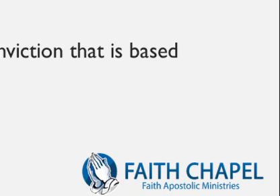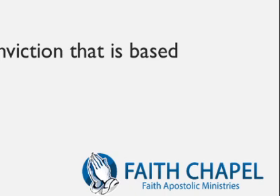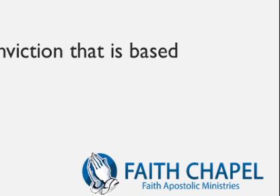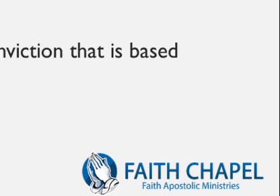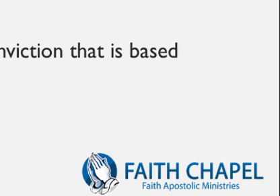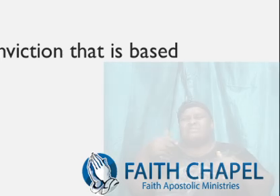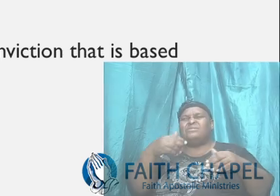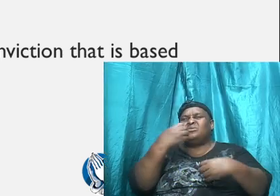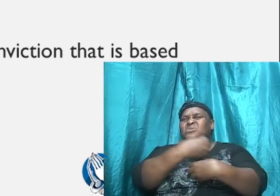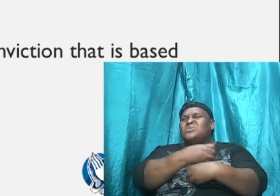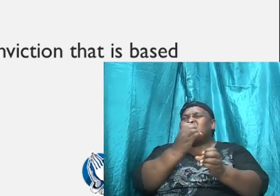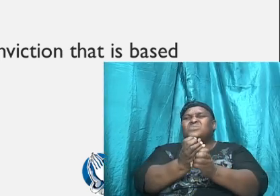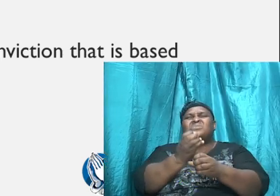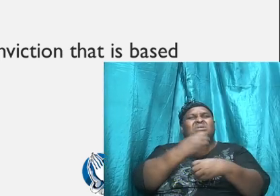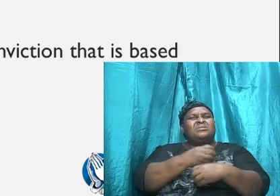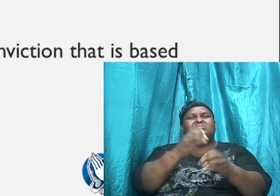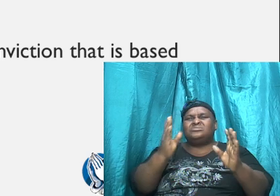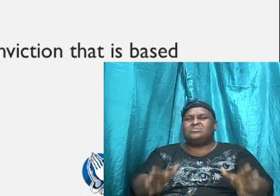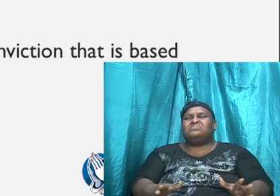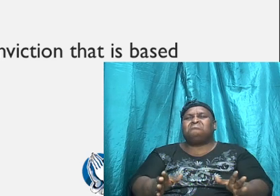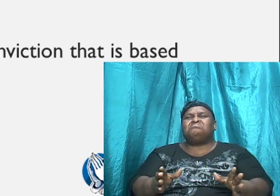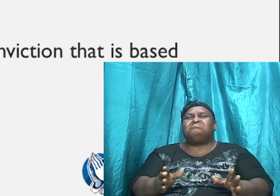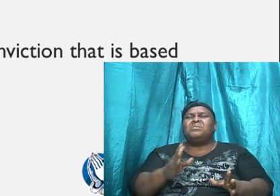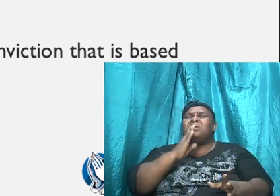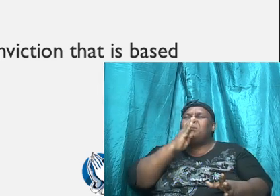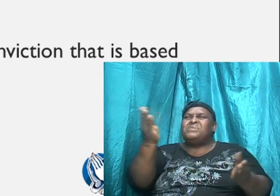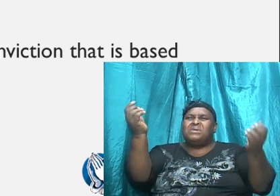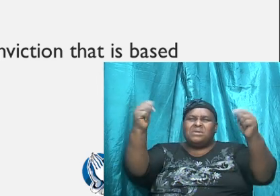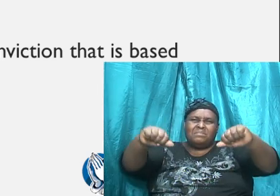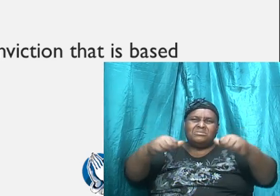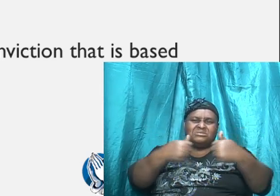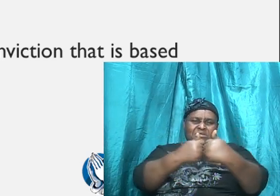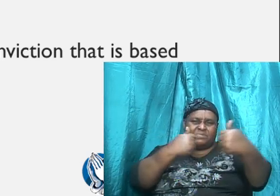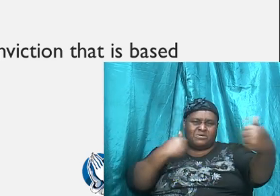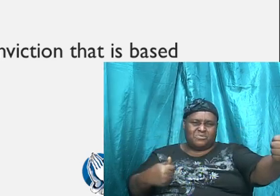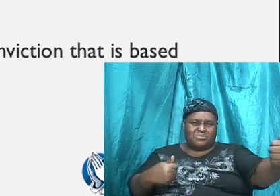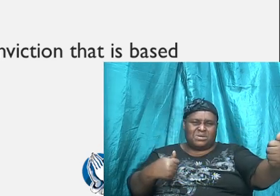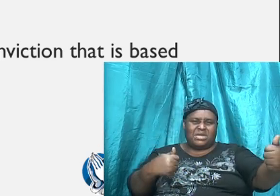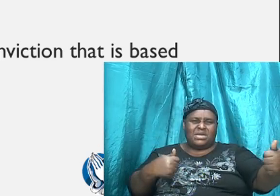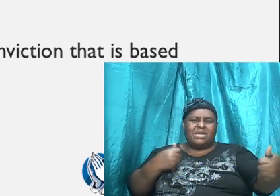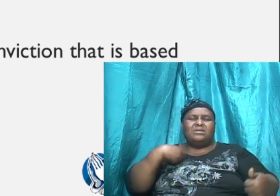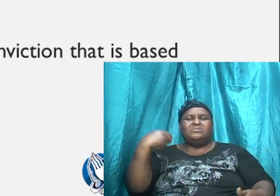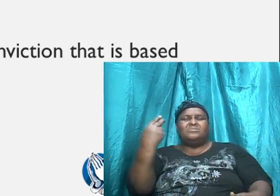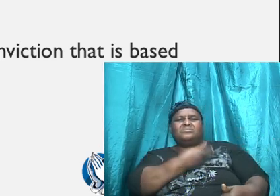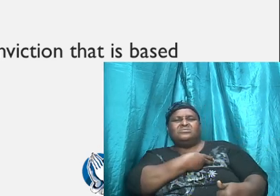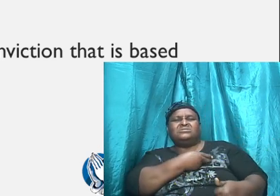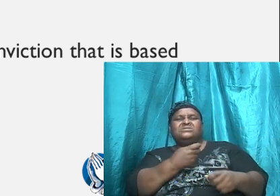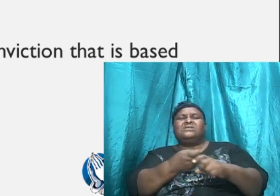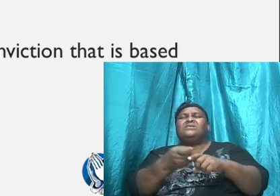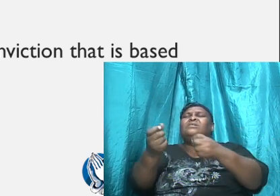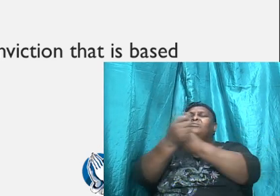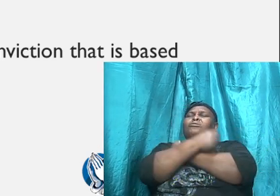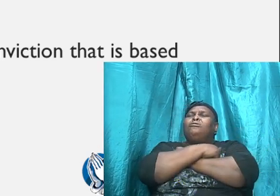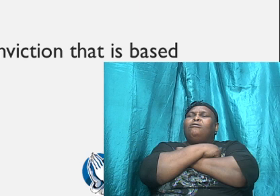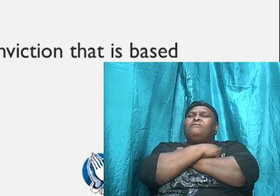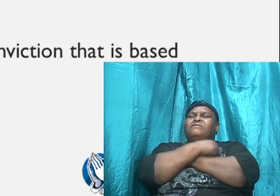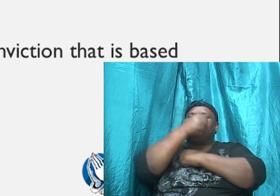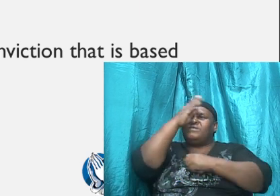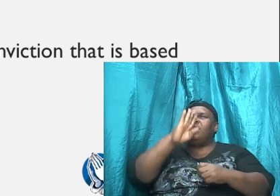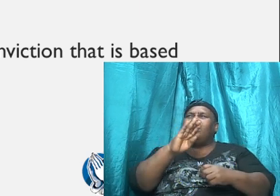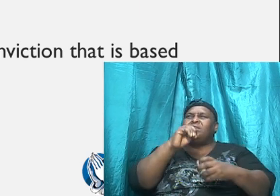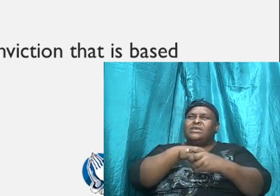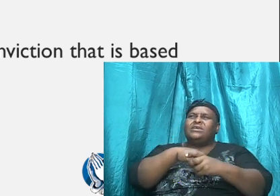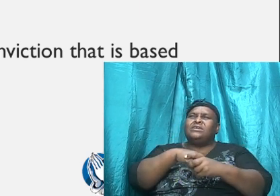creature shall be able to separate us from the love of God, which is in Christ,